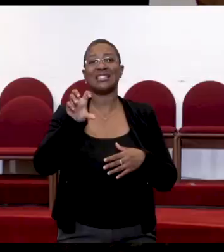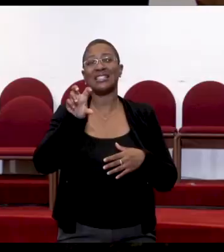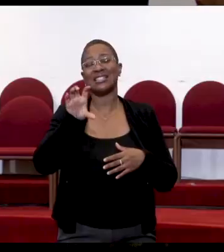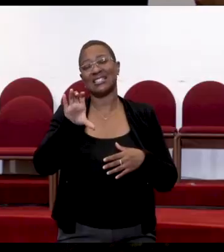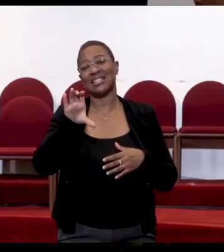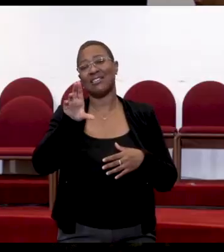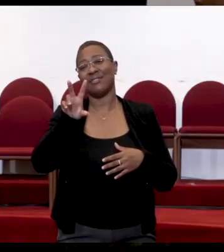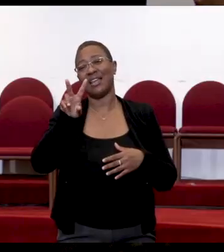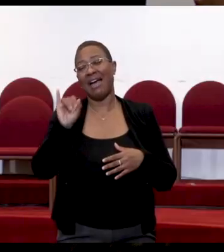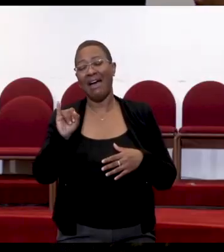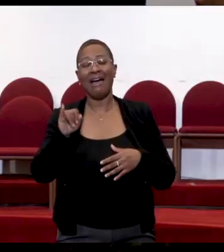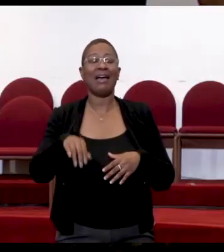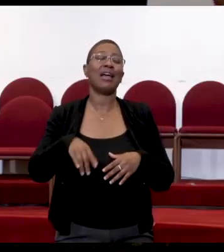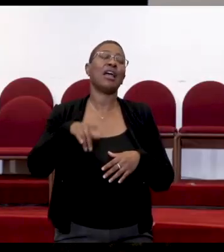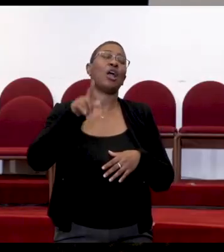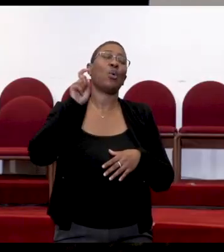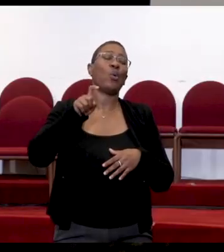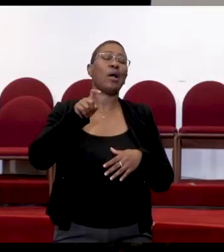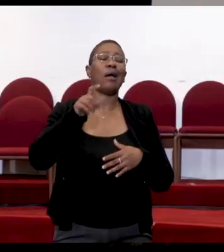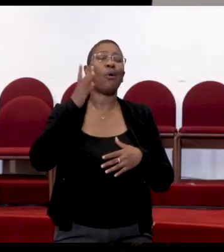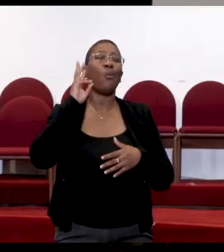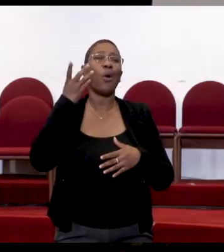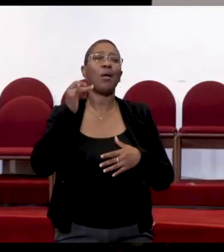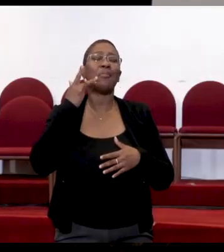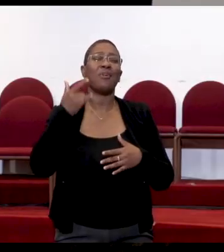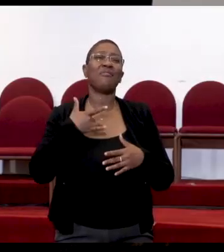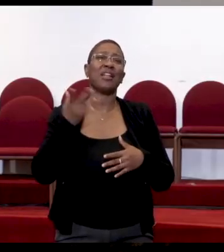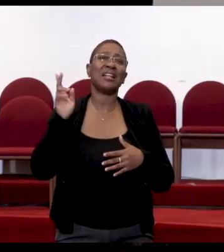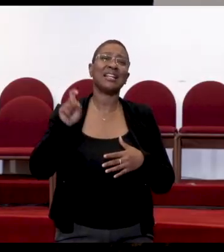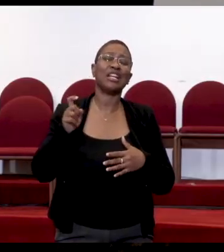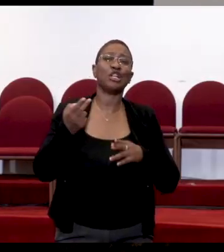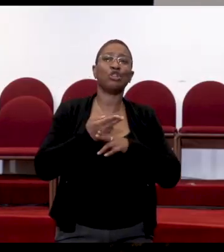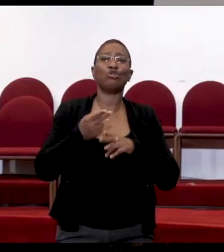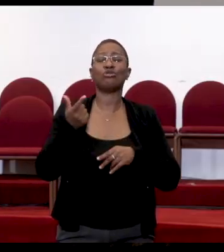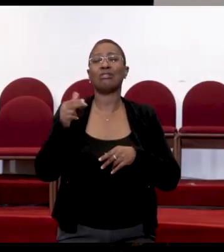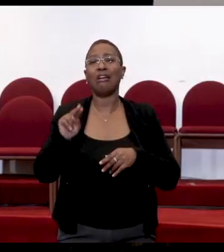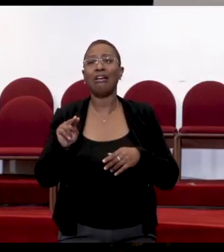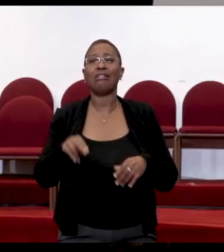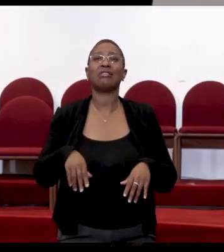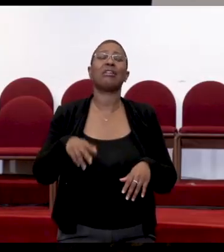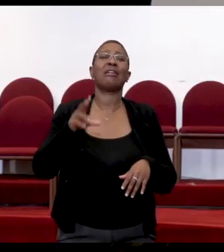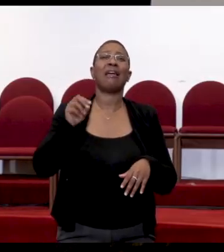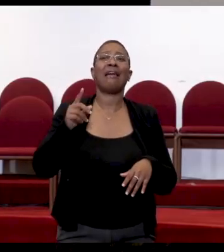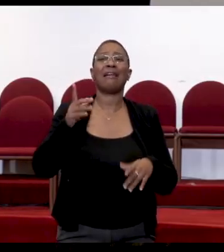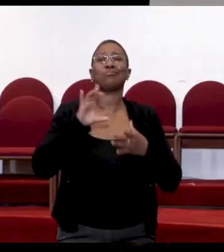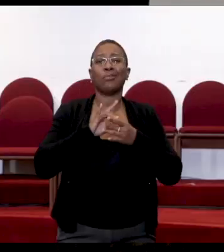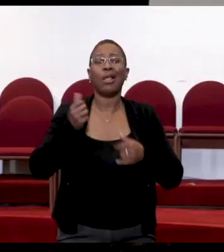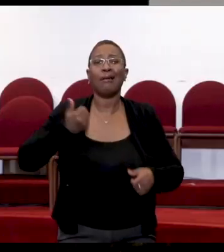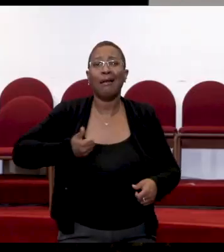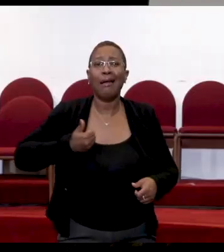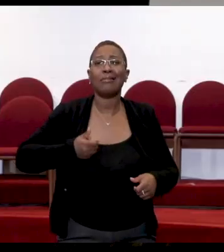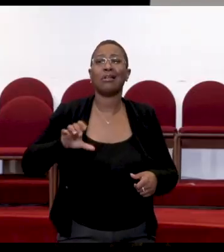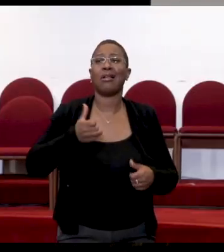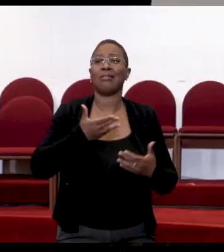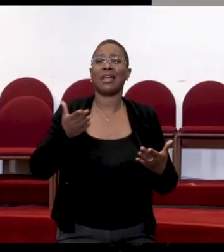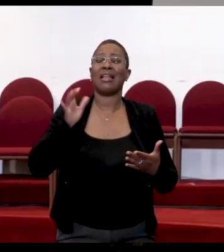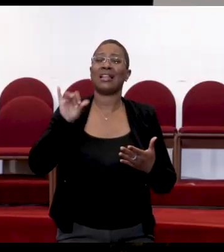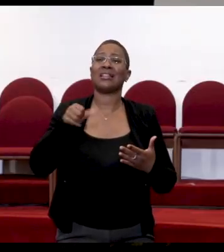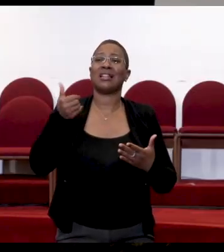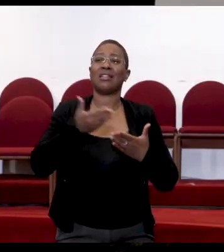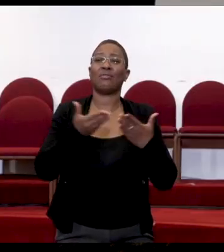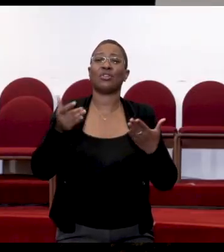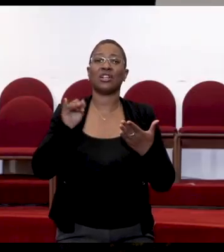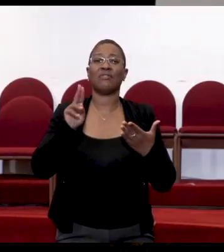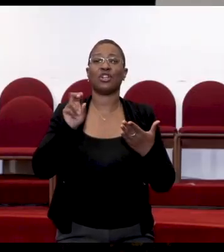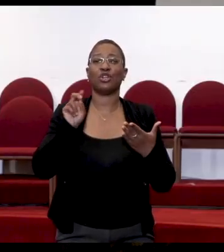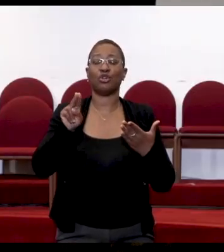have weapons here, what drives the need for people to unite into gangs and other things. Gangs are another form of unions. They're